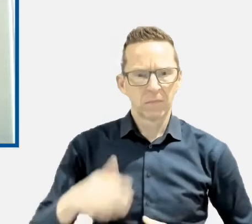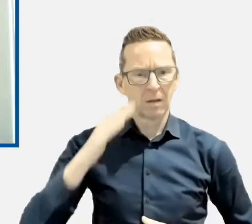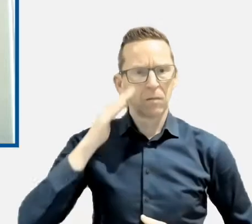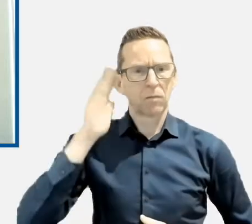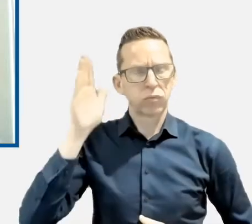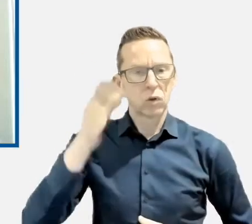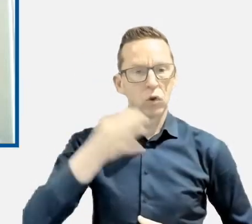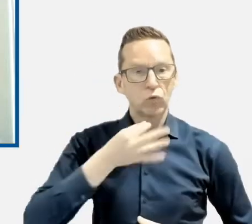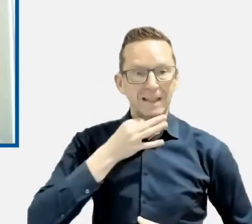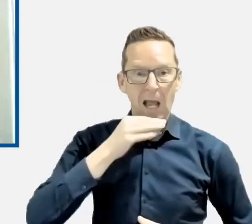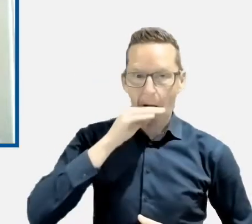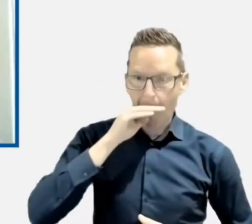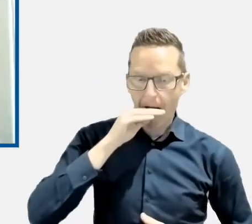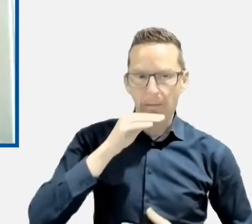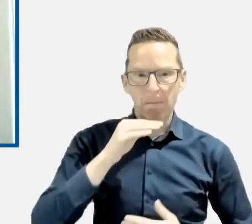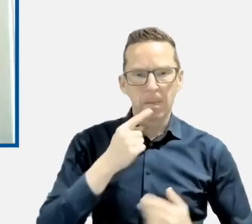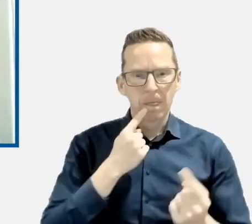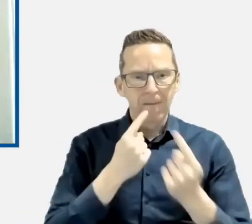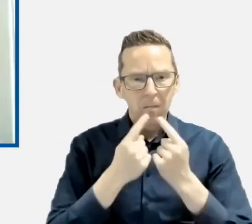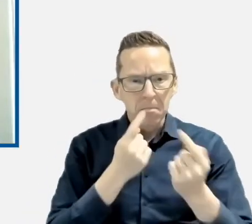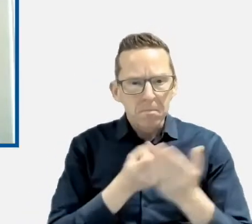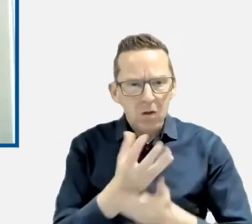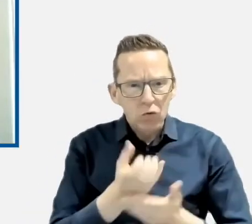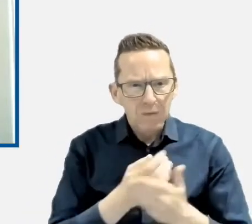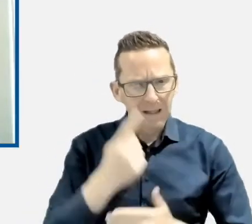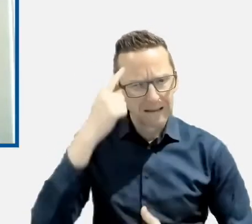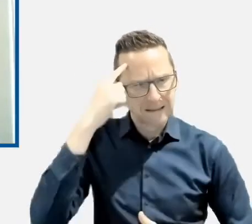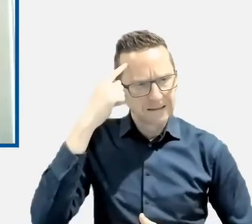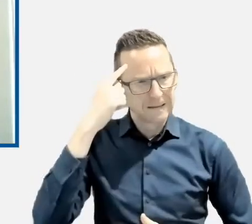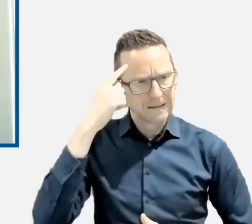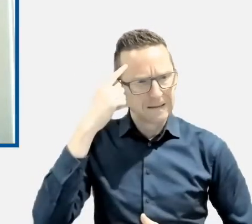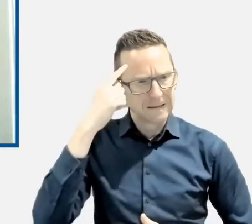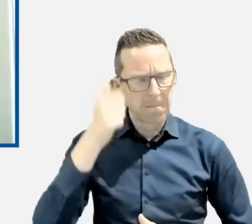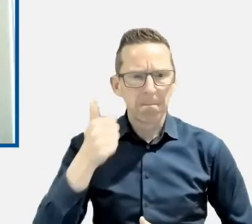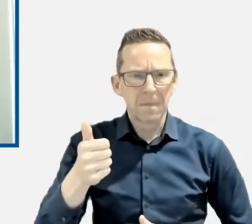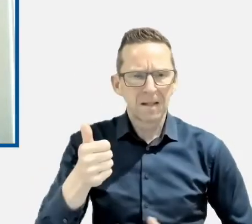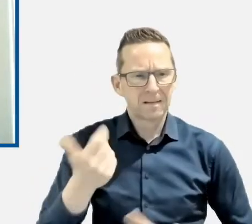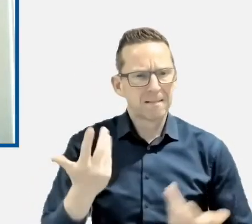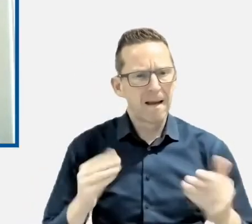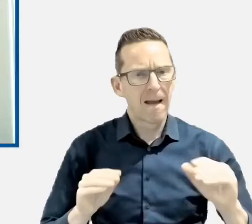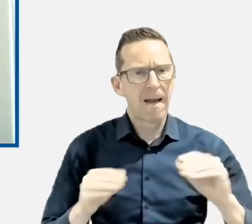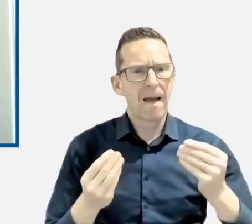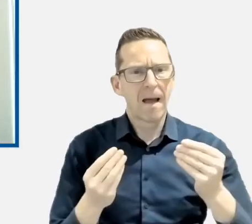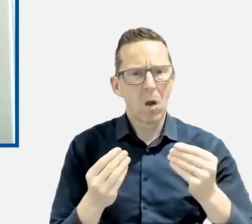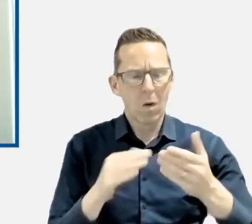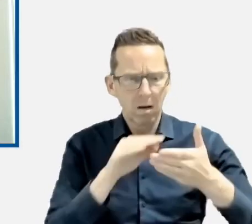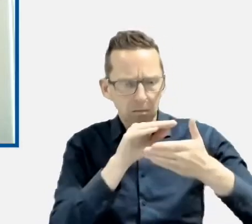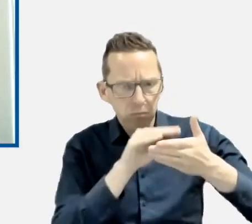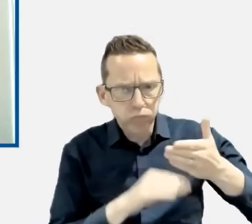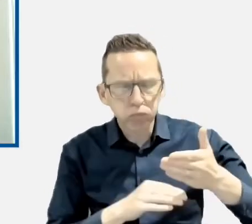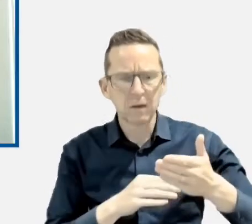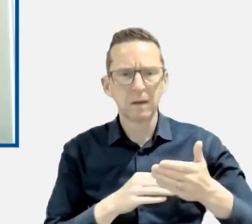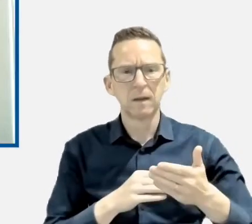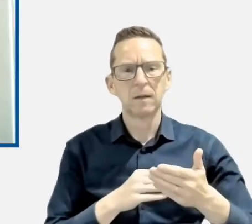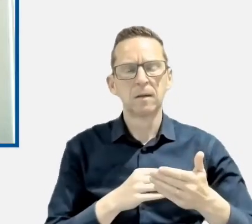to better deliver on their mandates. We will reflect on the diverse requirements for